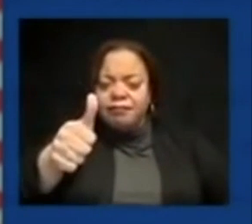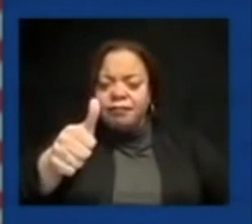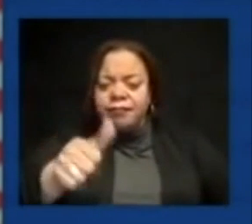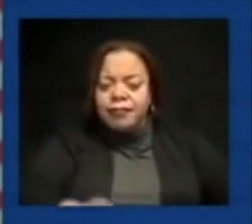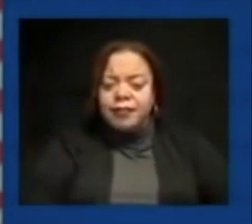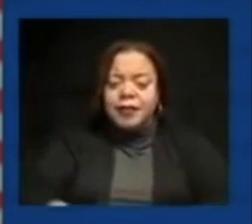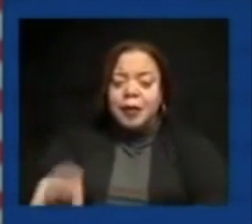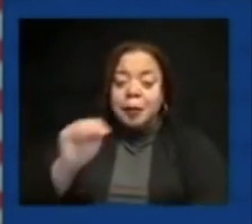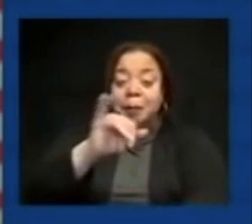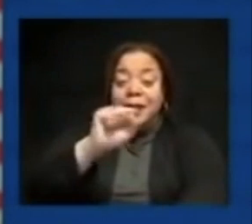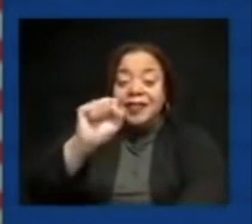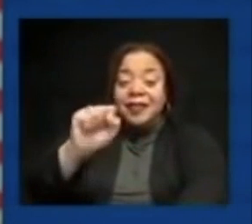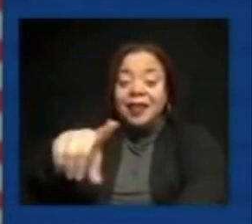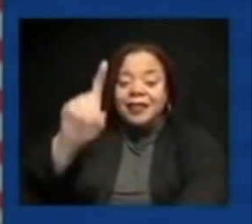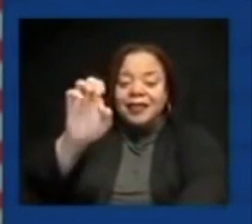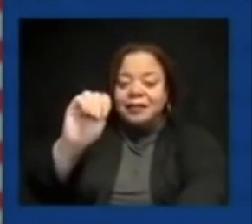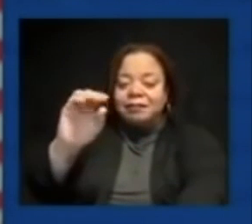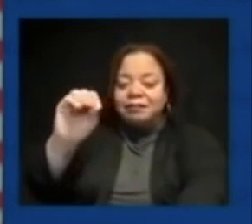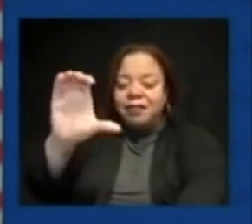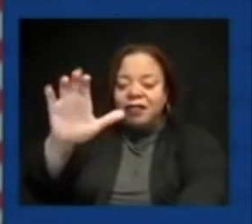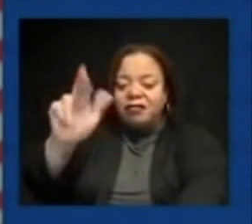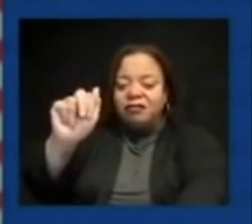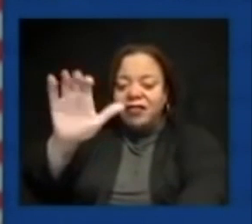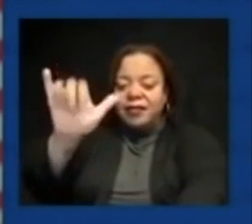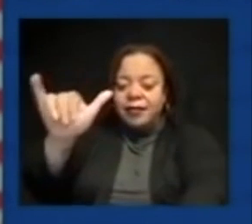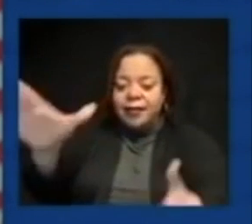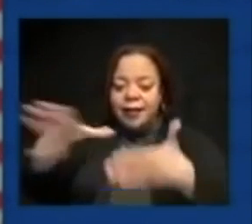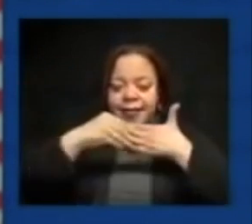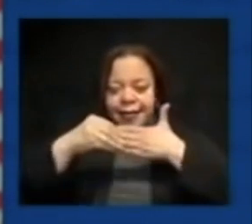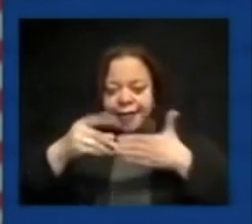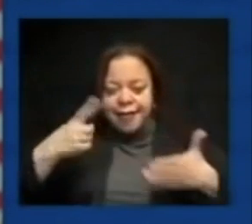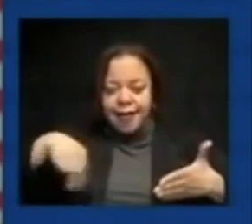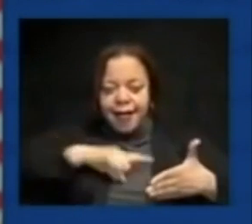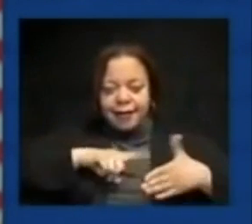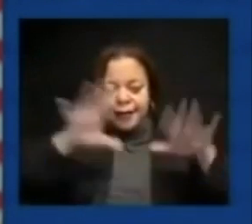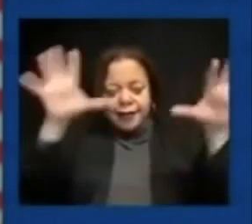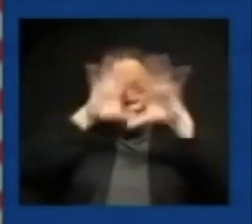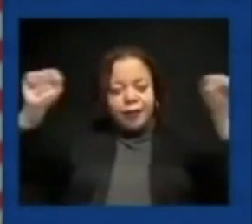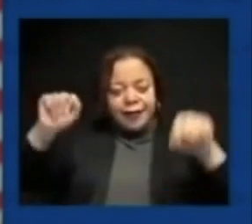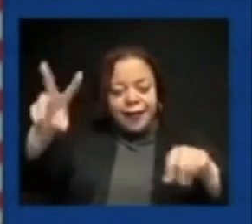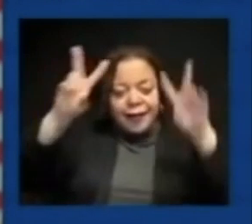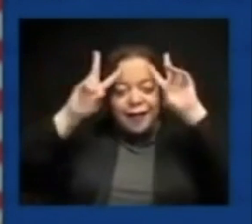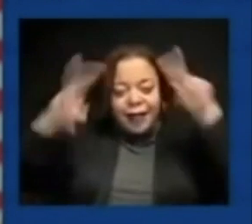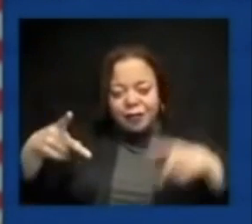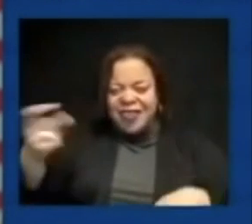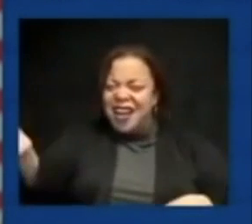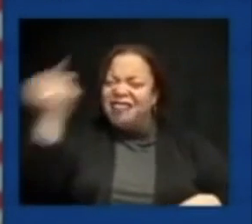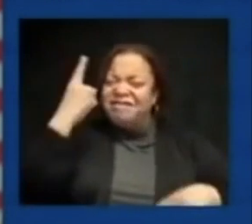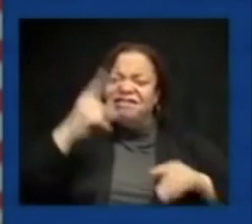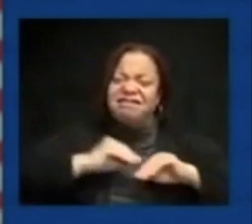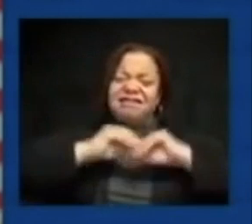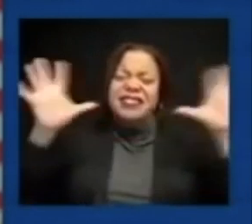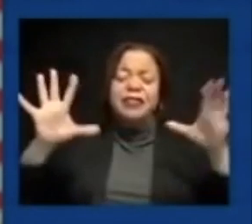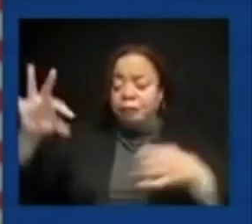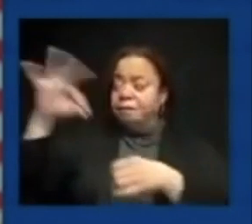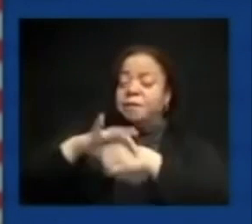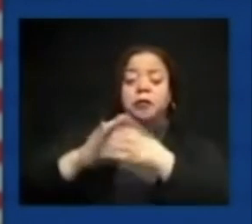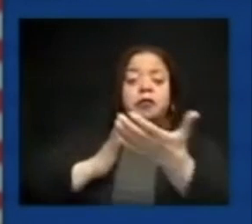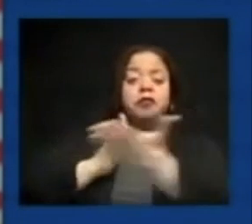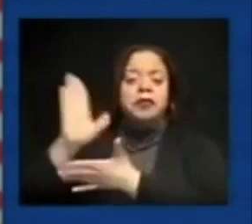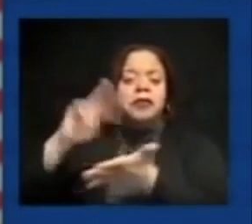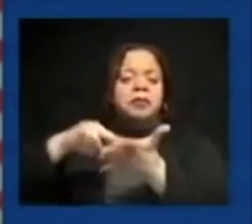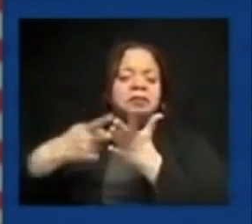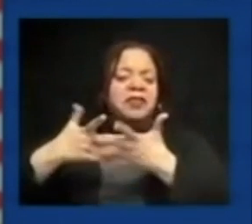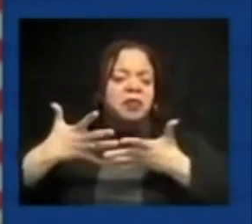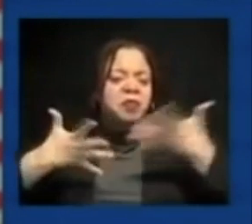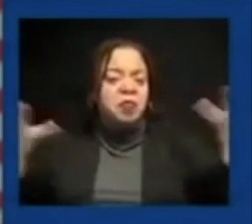And Joe Biden and Kamala Harris understand that voting rights is not about partisanship, despite what